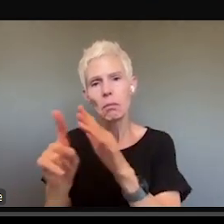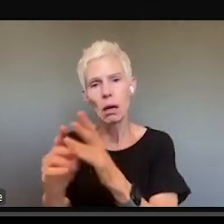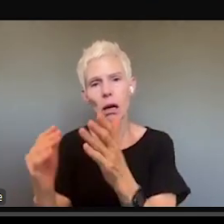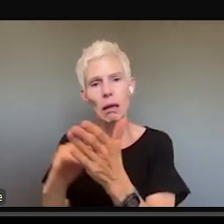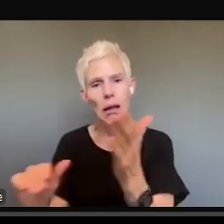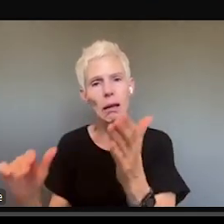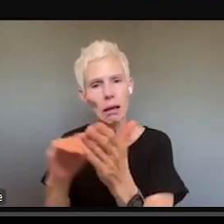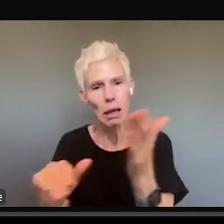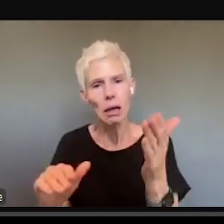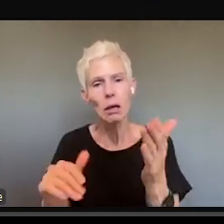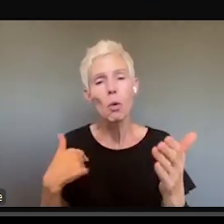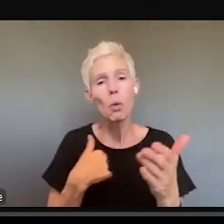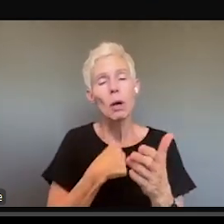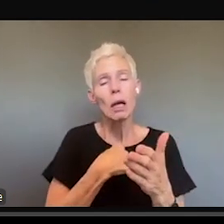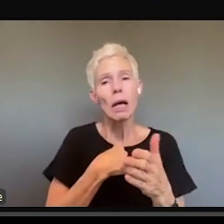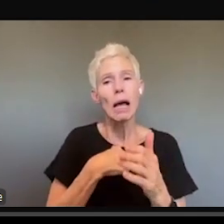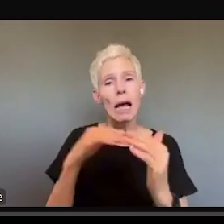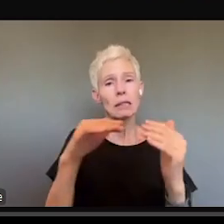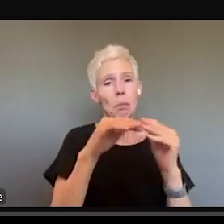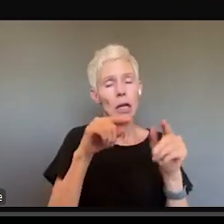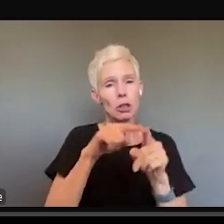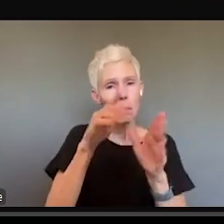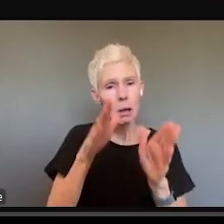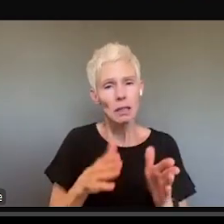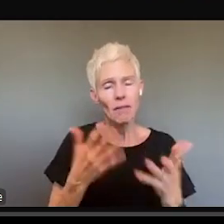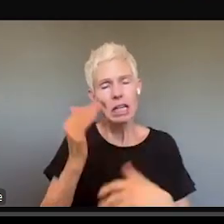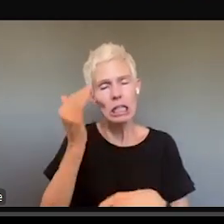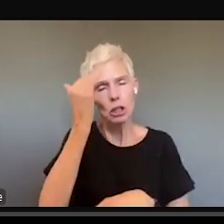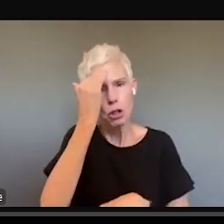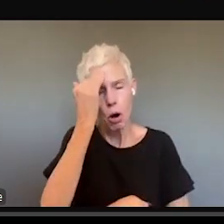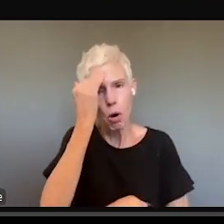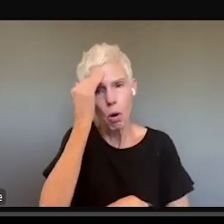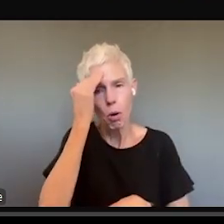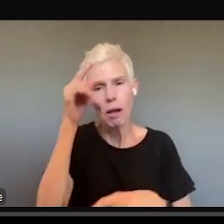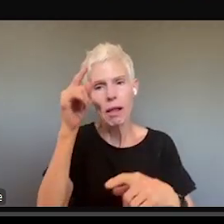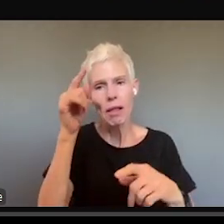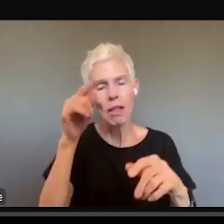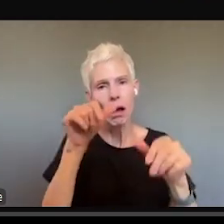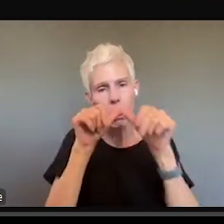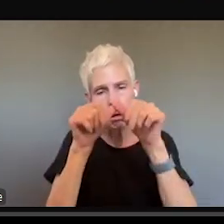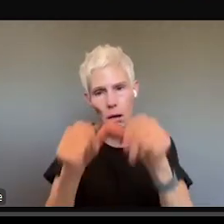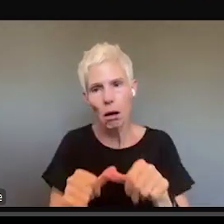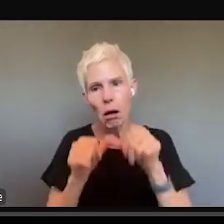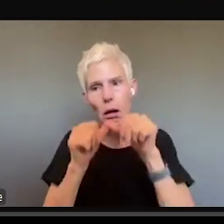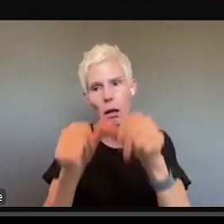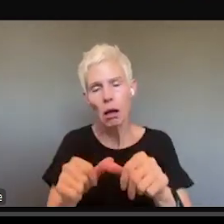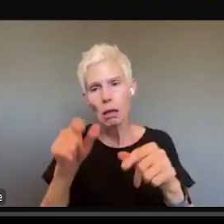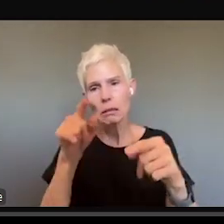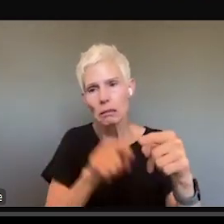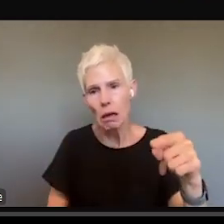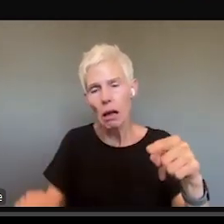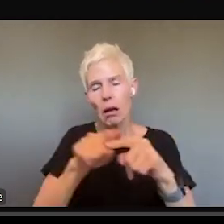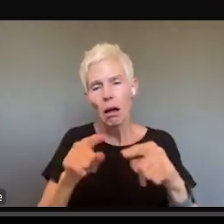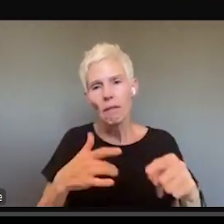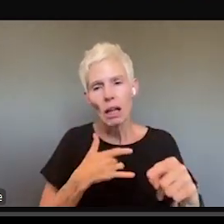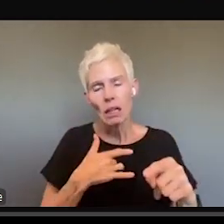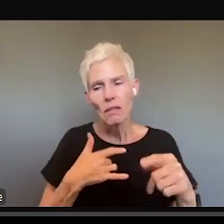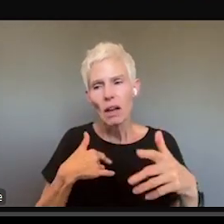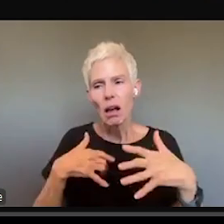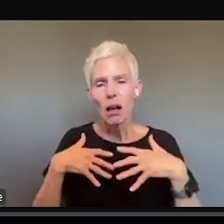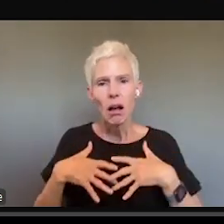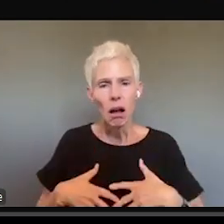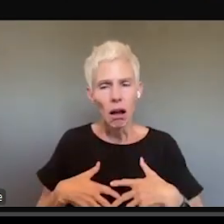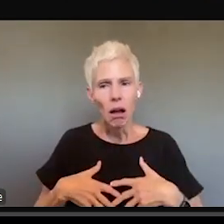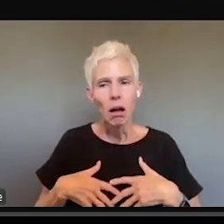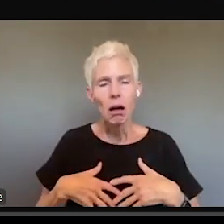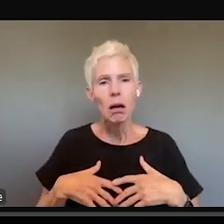specialists know from our own experiences how discouraging that cycle can feel and how powerful it is when